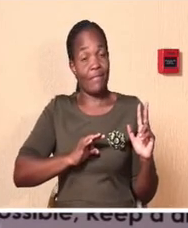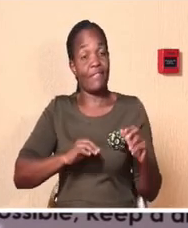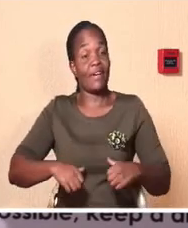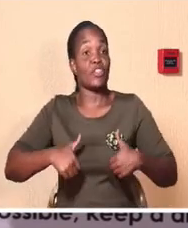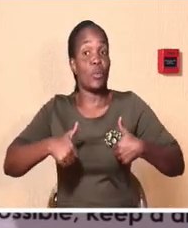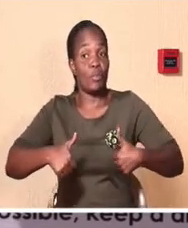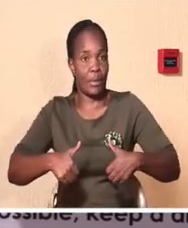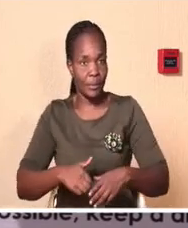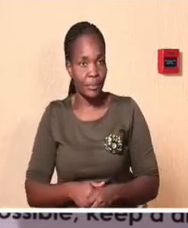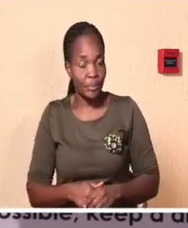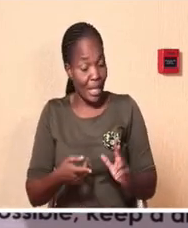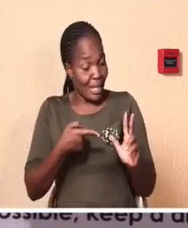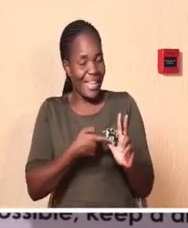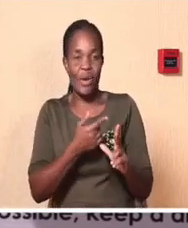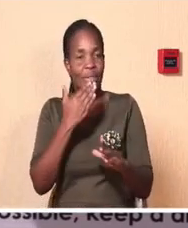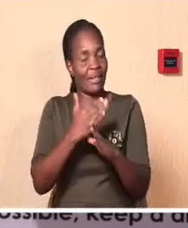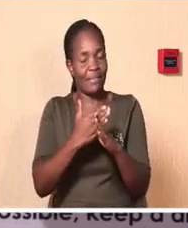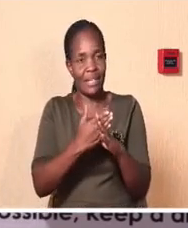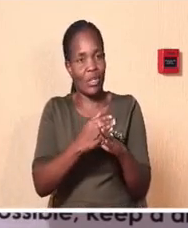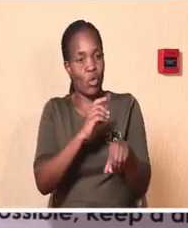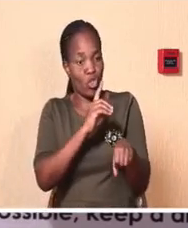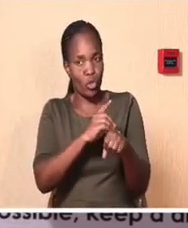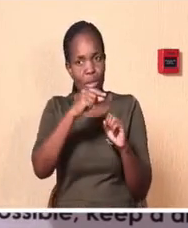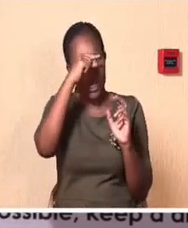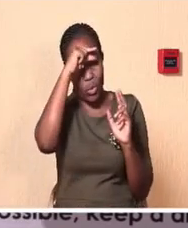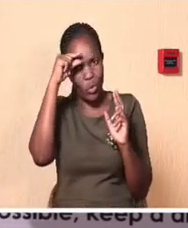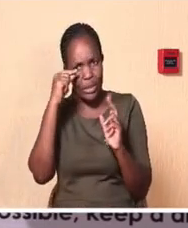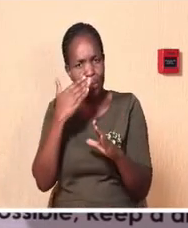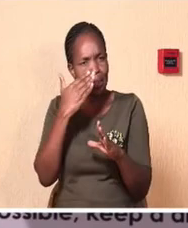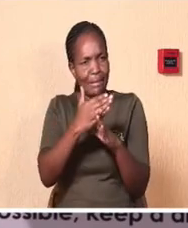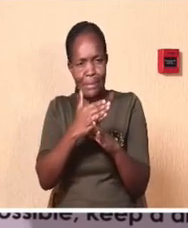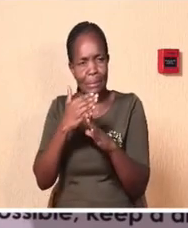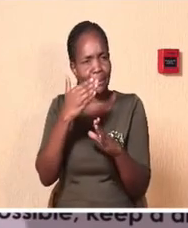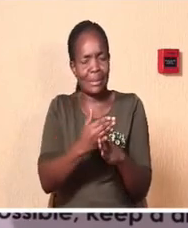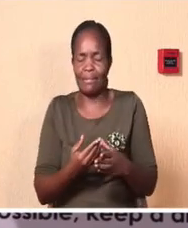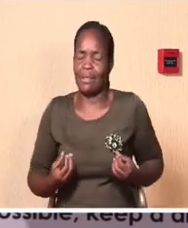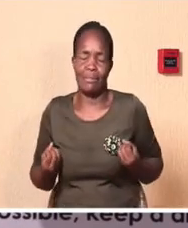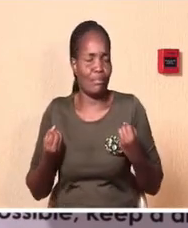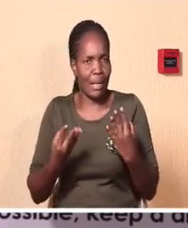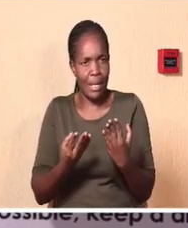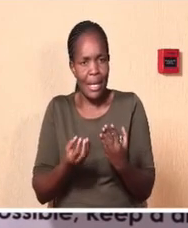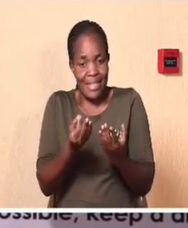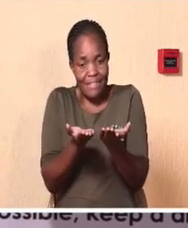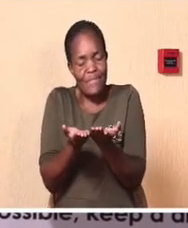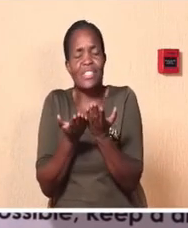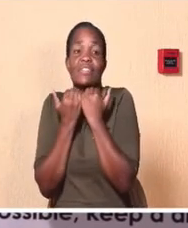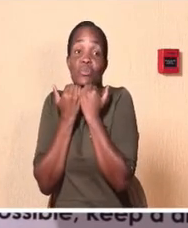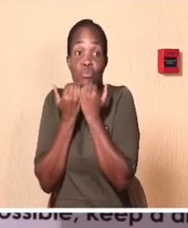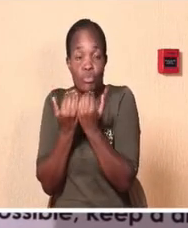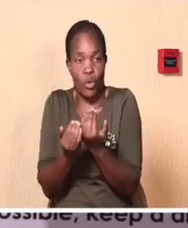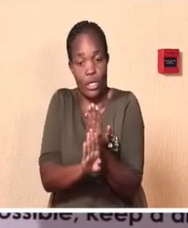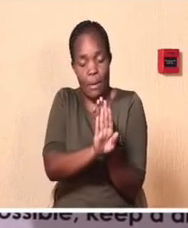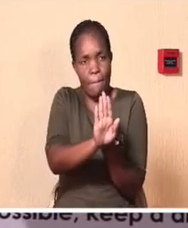they are the frontline workers. They are those who are protecting us.